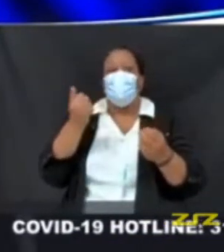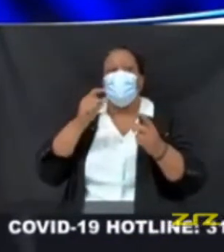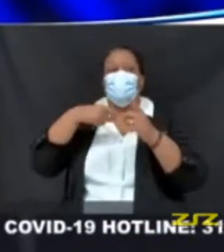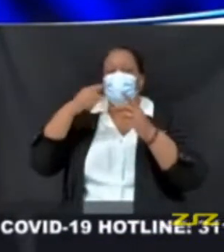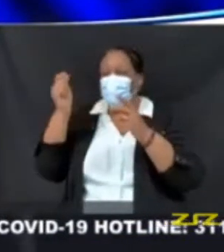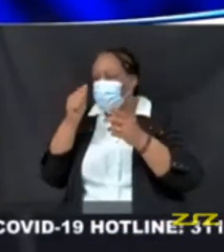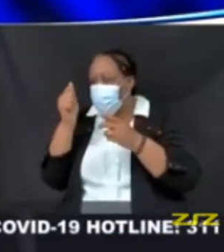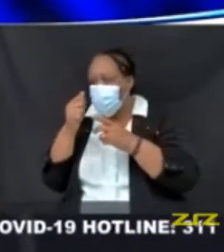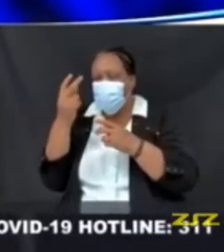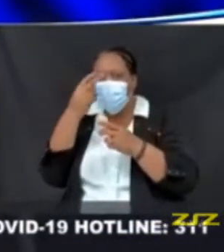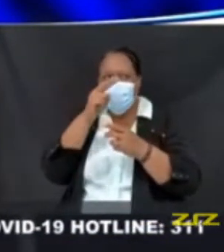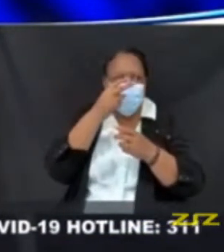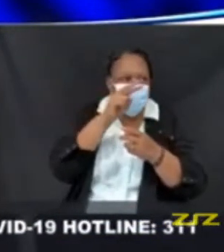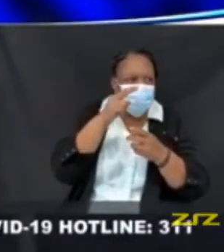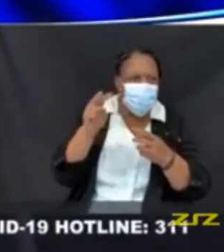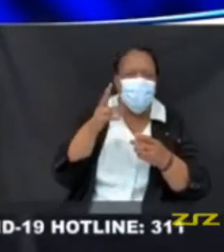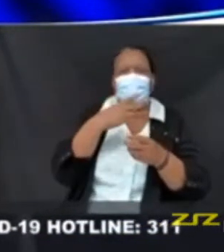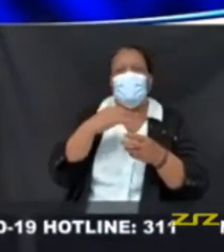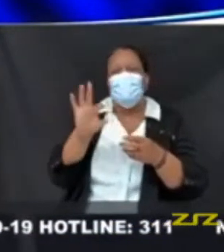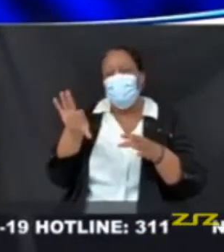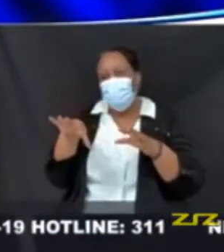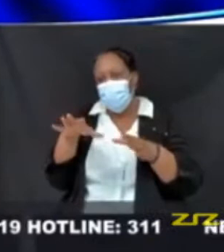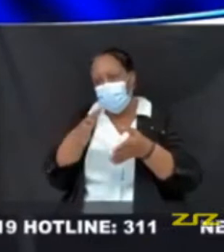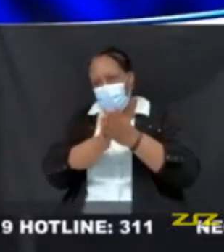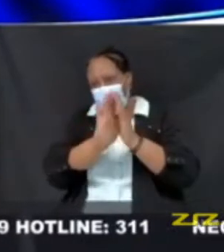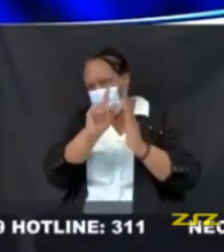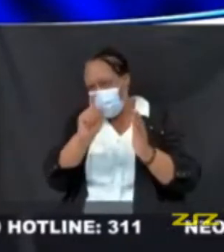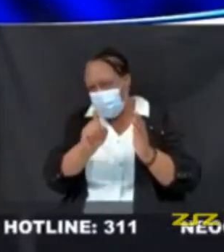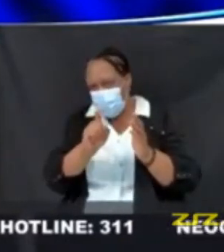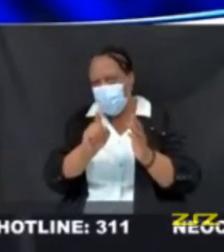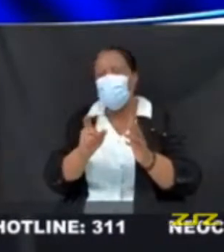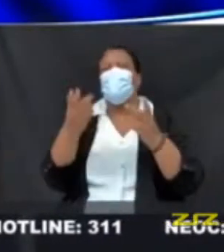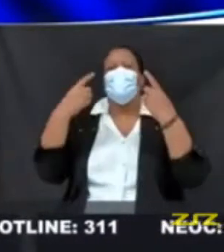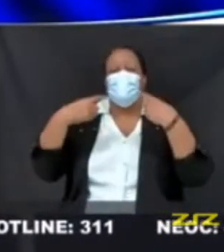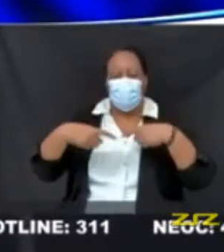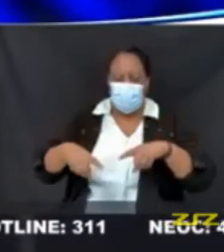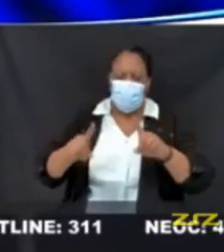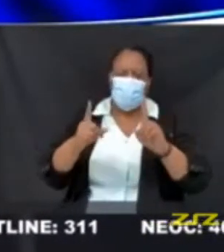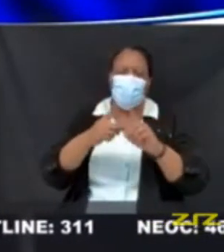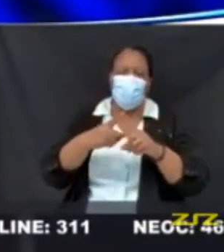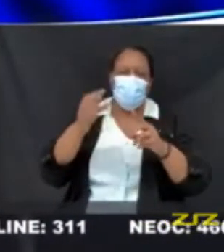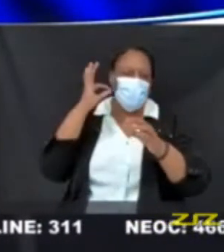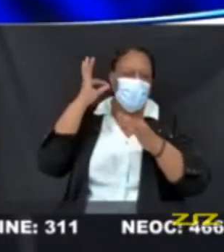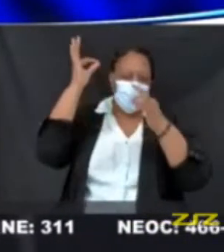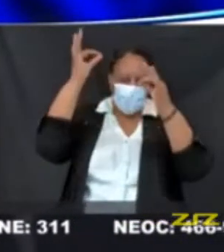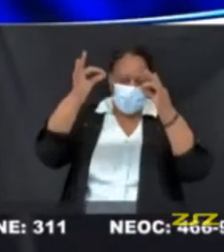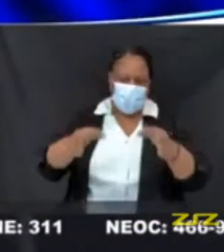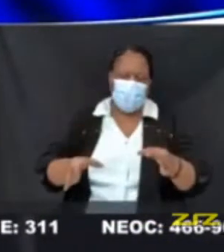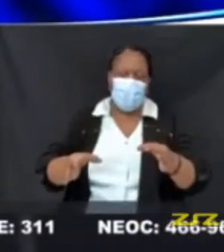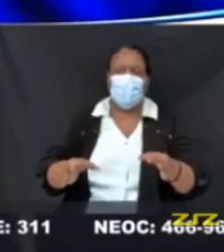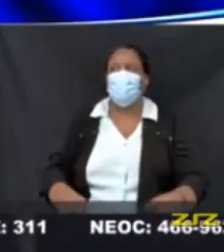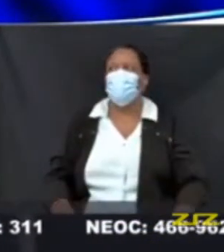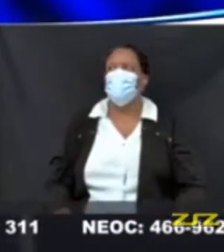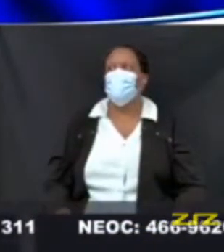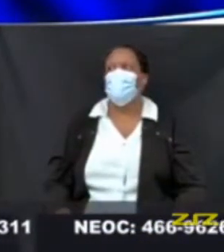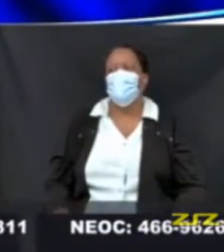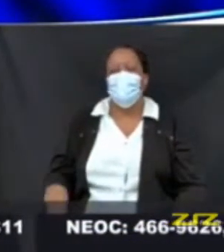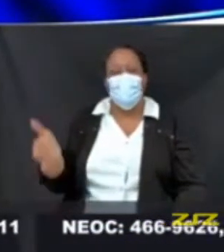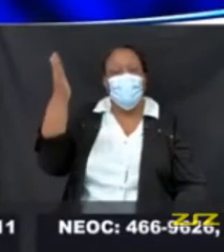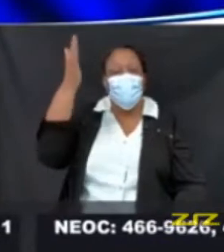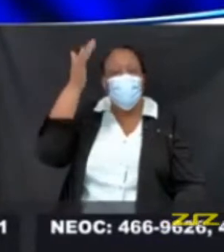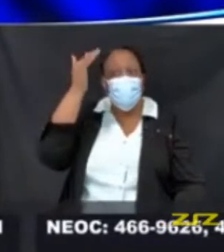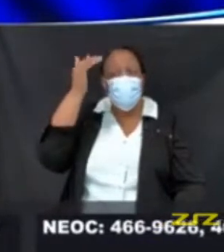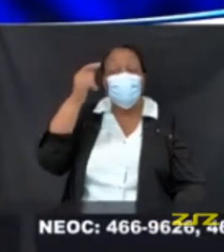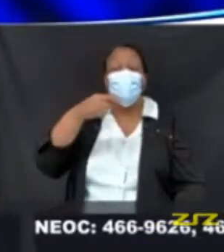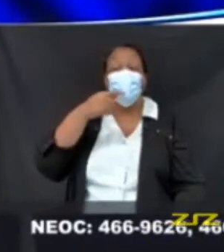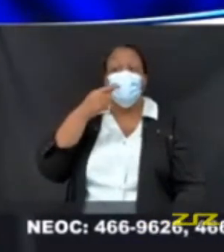come to our attention, they are investigated, and persons concerned are prosecuted. That is why we ask persons